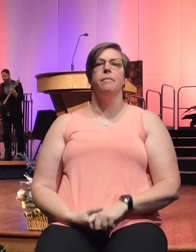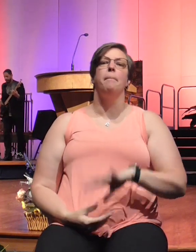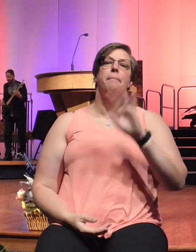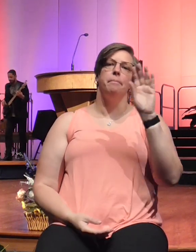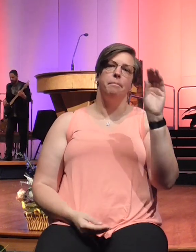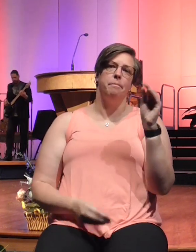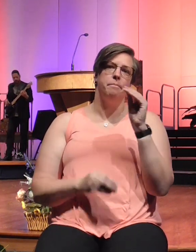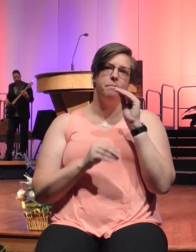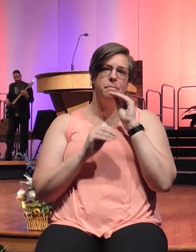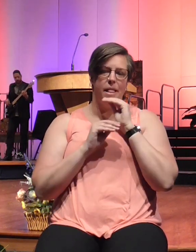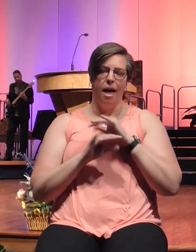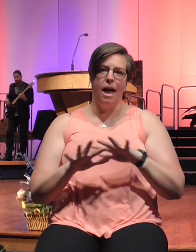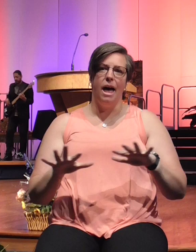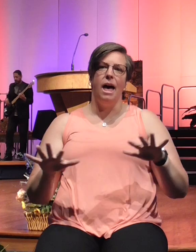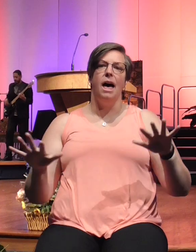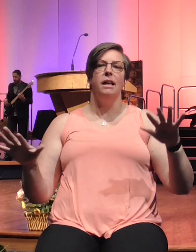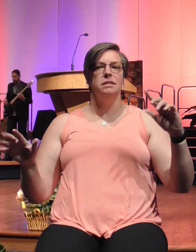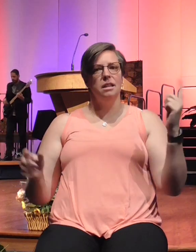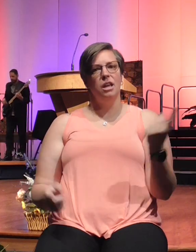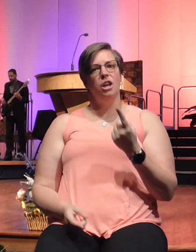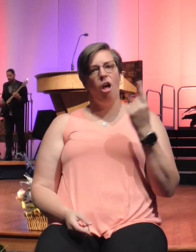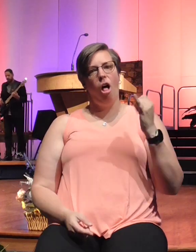Blessed always,